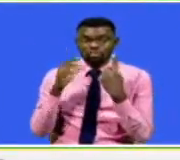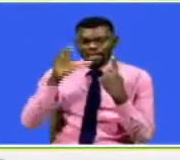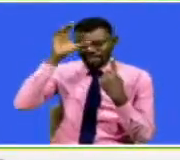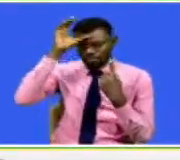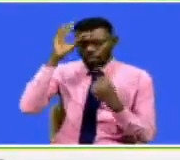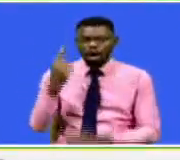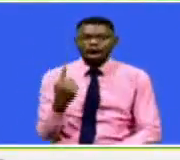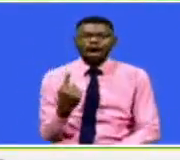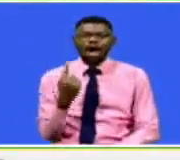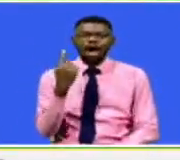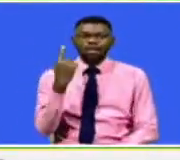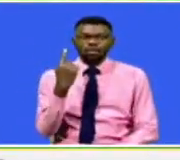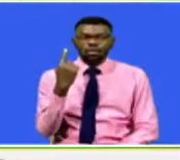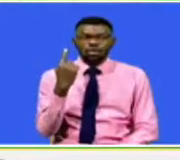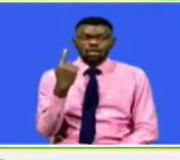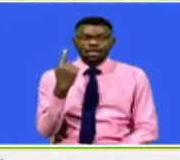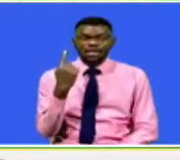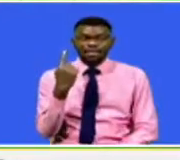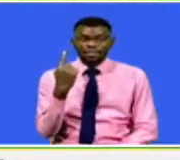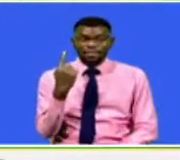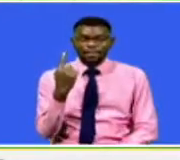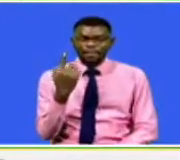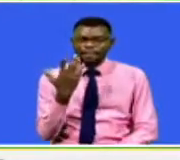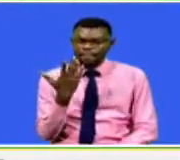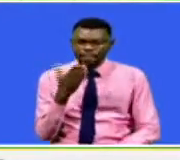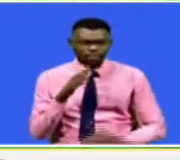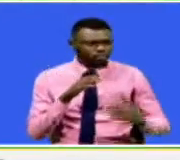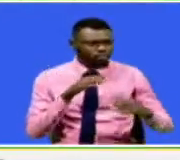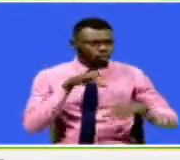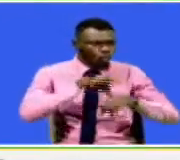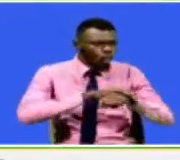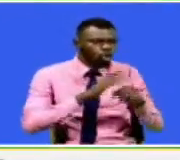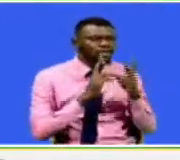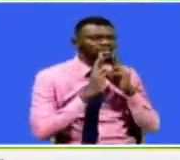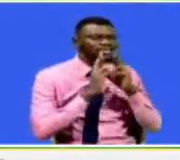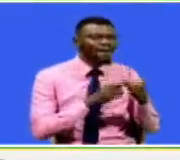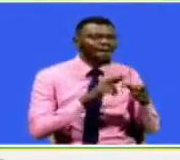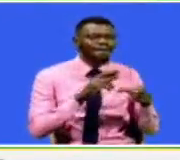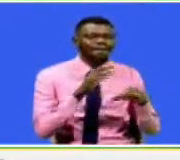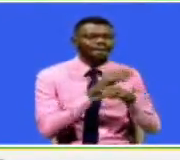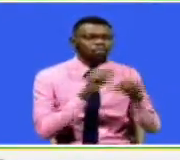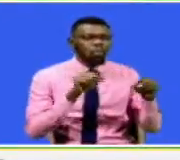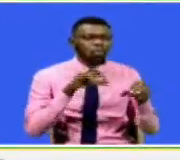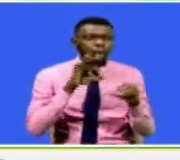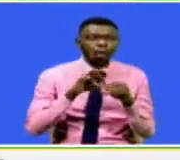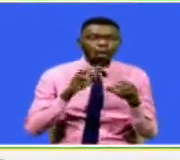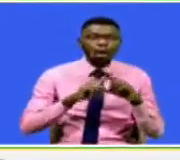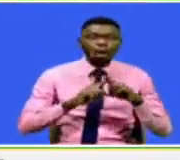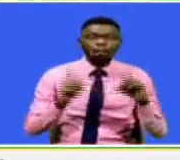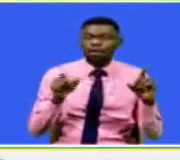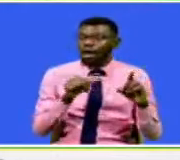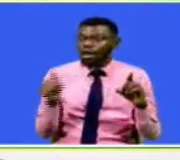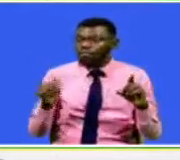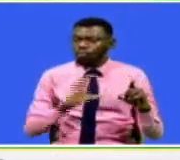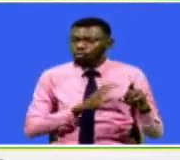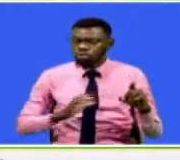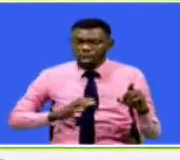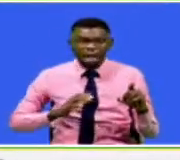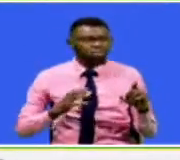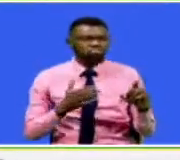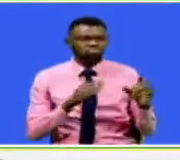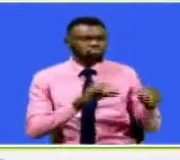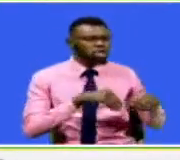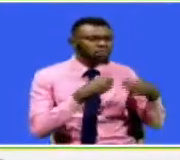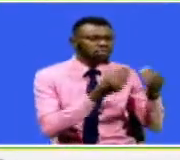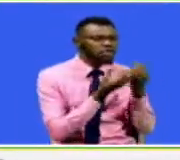alone had access to the tally of the presidential vote. He denied all the commissioners access to